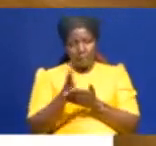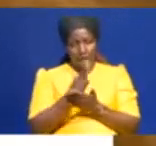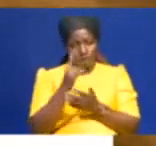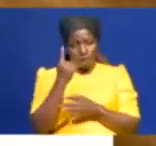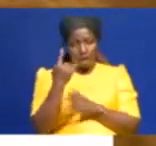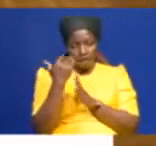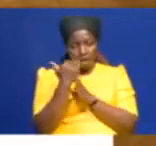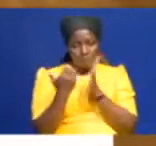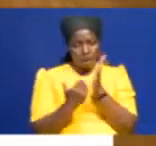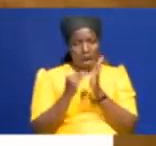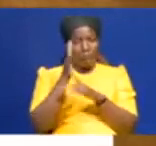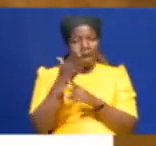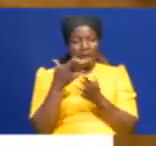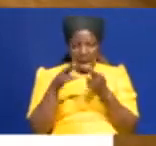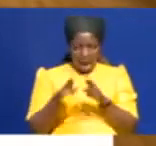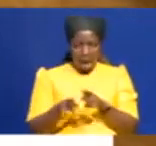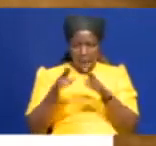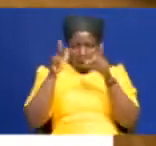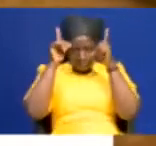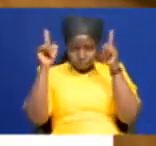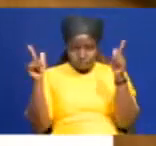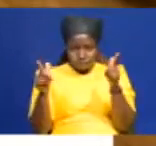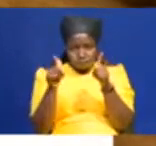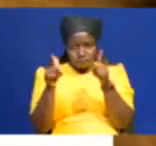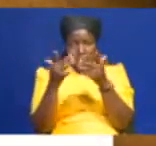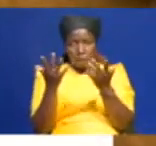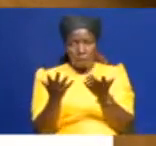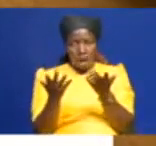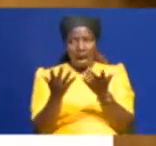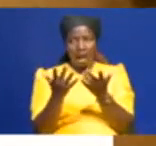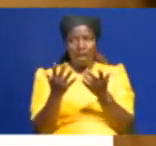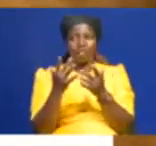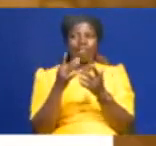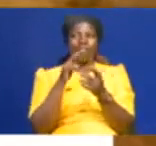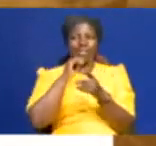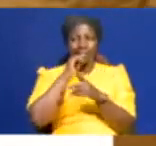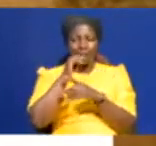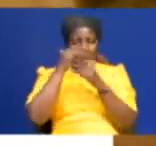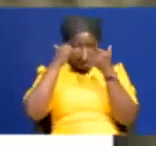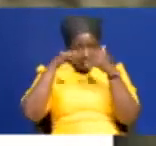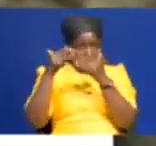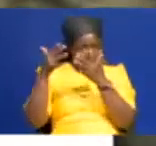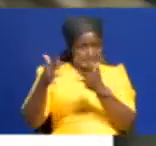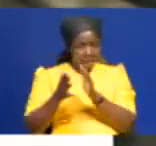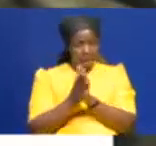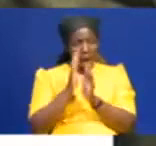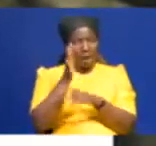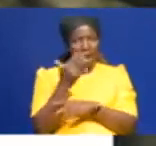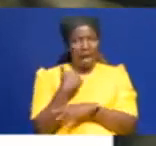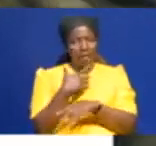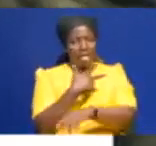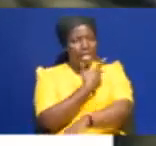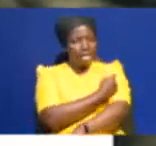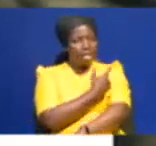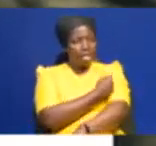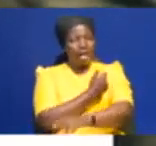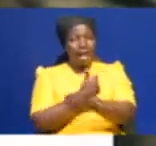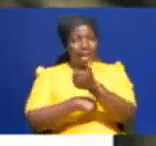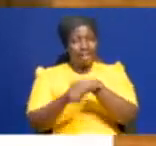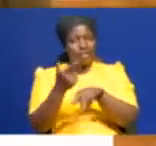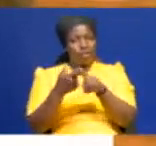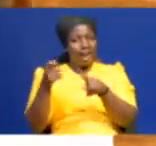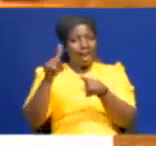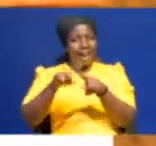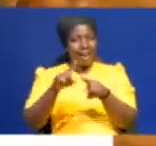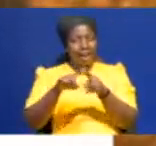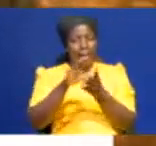out in pastoral zones where beef cattle are predominant, will see an aggressive implementation of vaccination activities based on